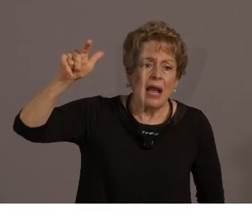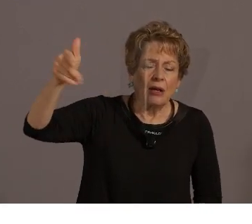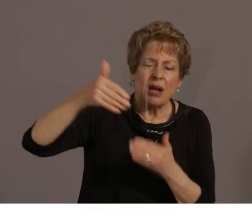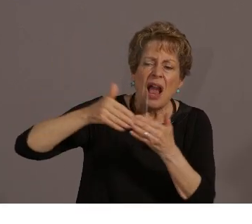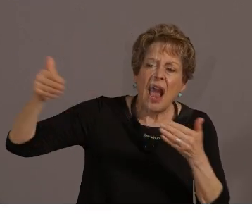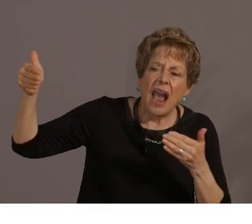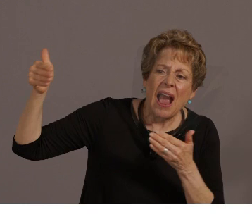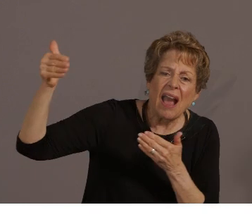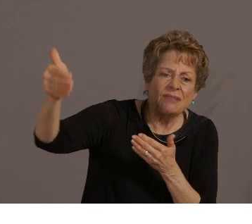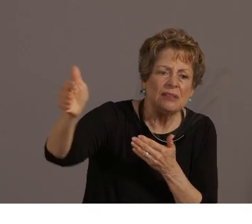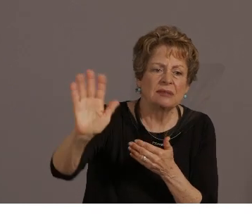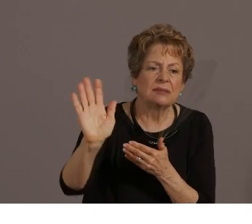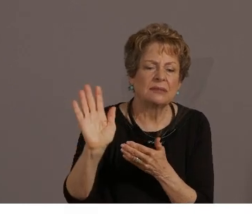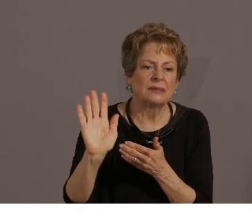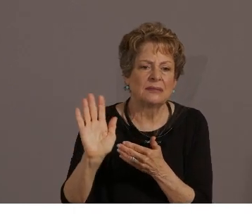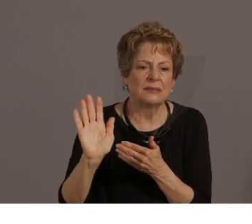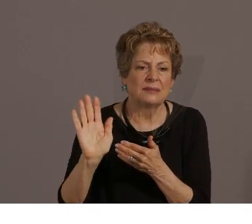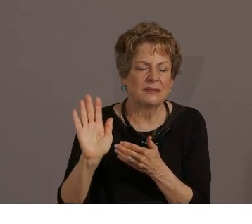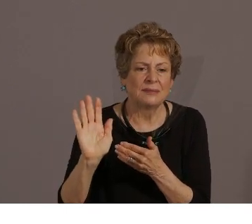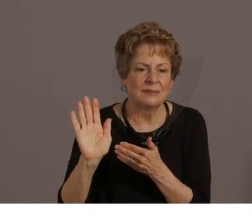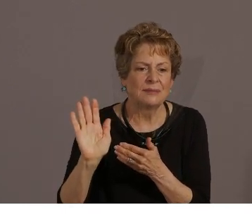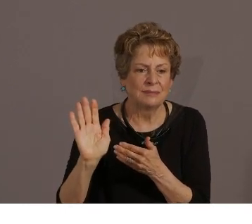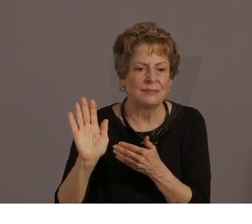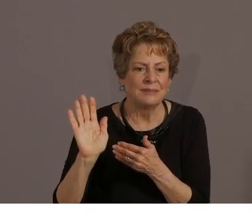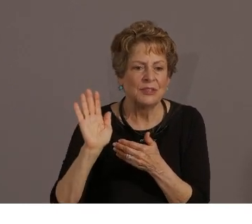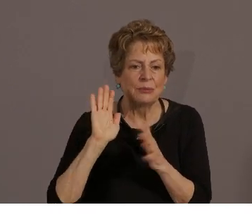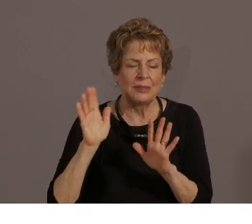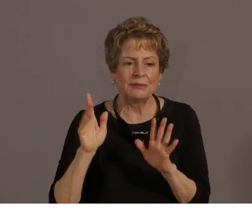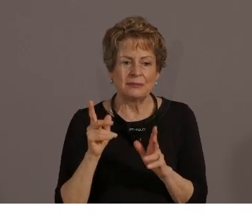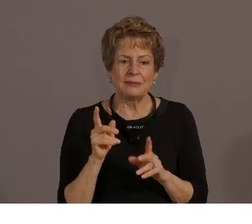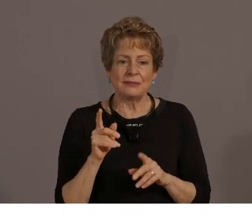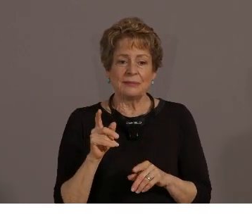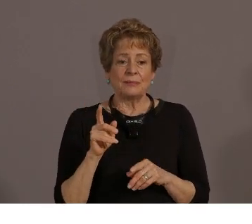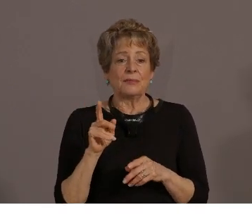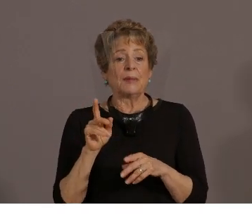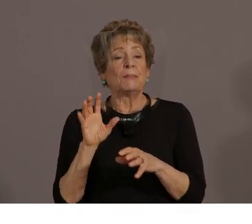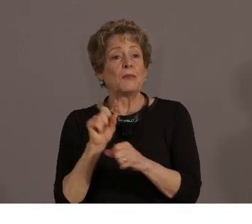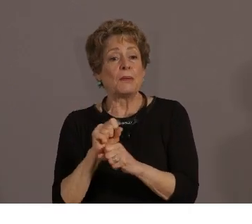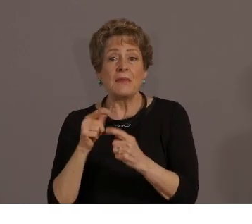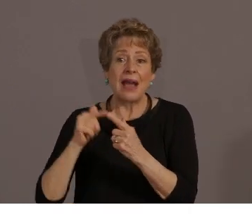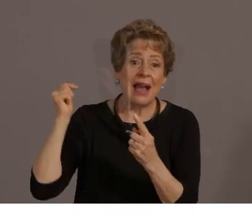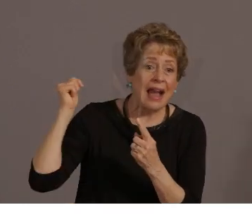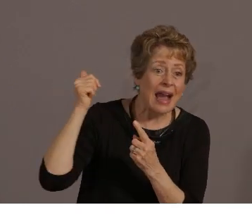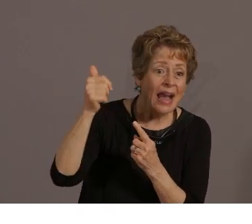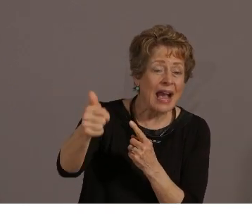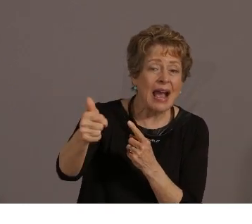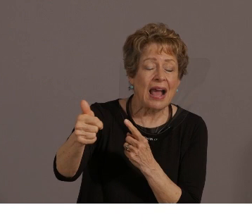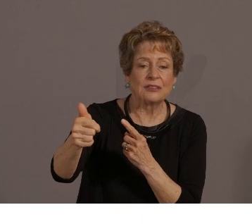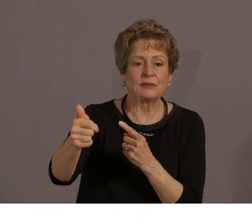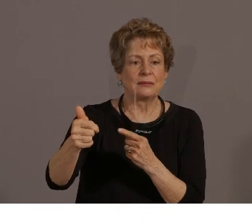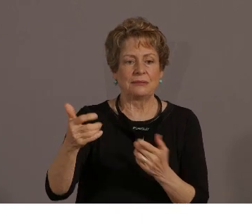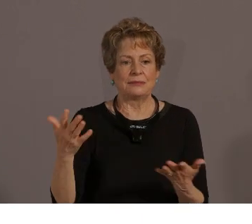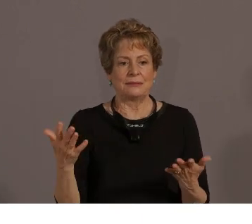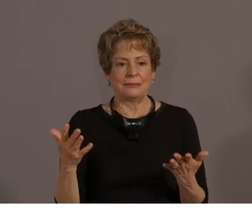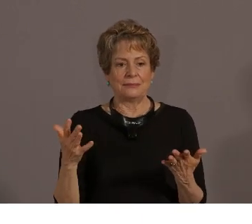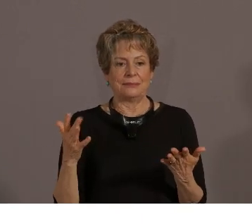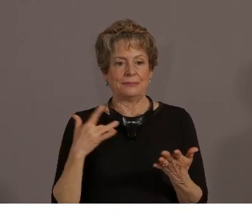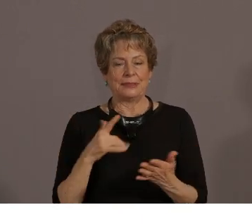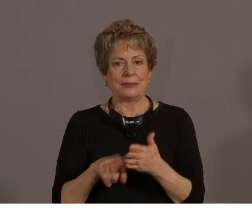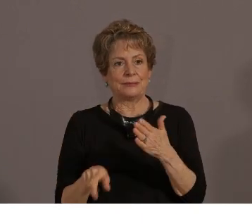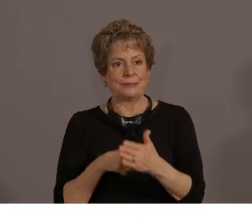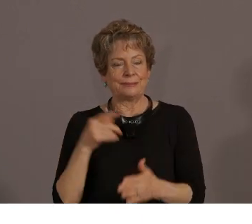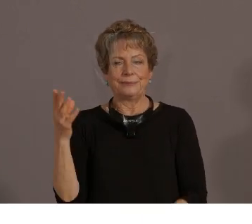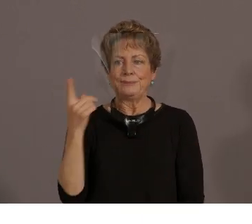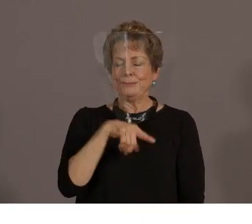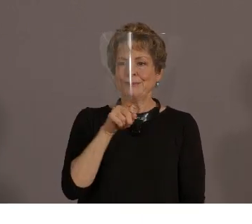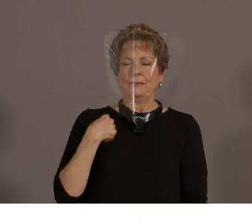is increased vaccine availability throughout the state, and people have been able to get an appointment earlier at a pharmacy or